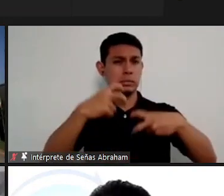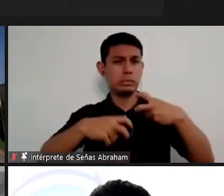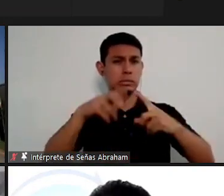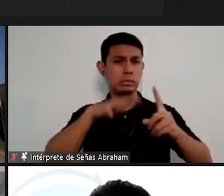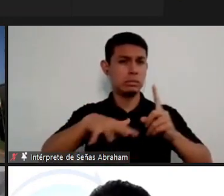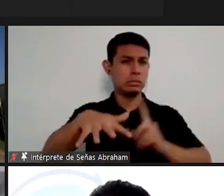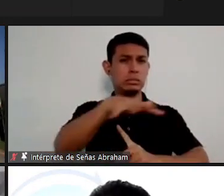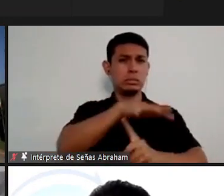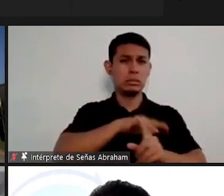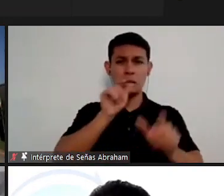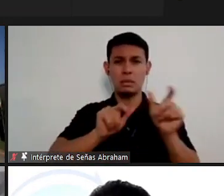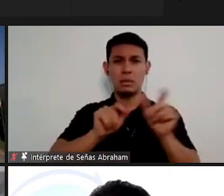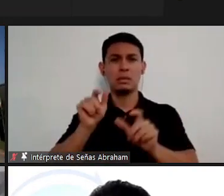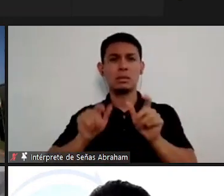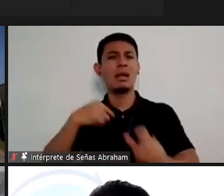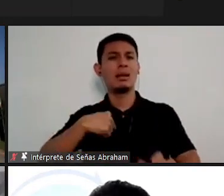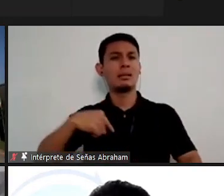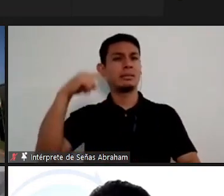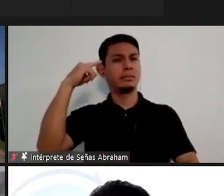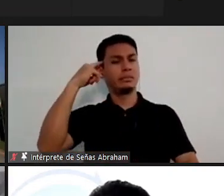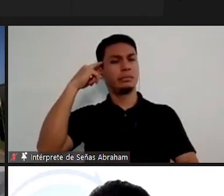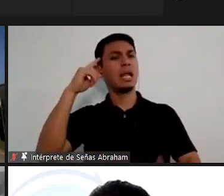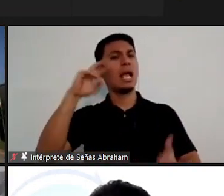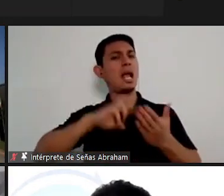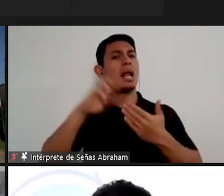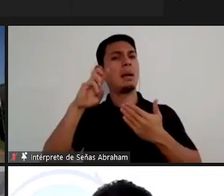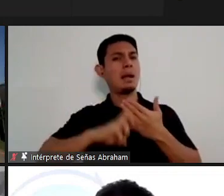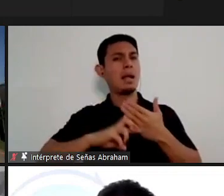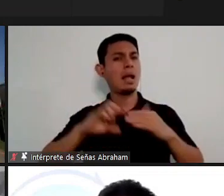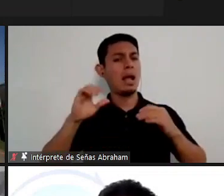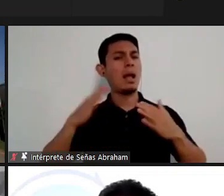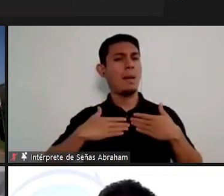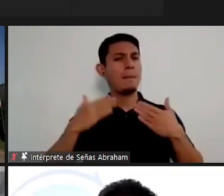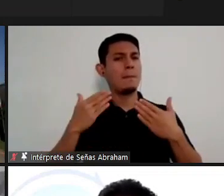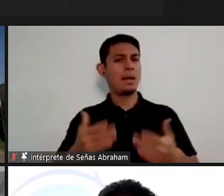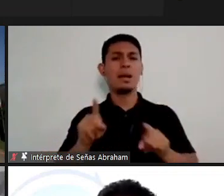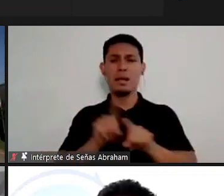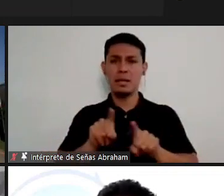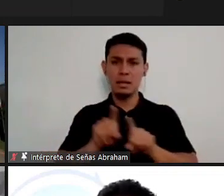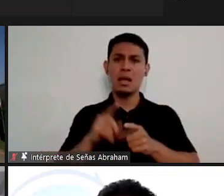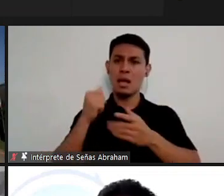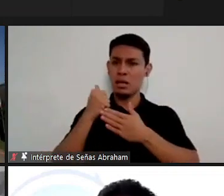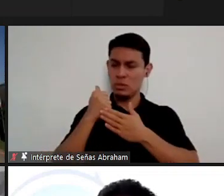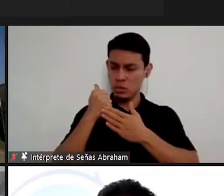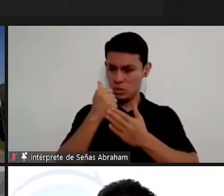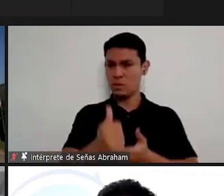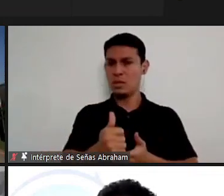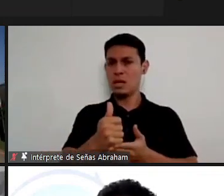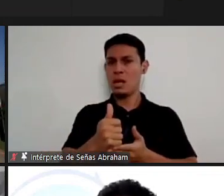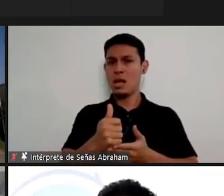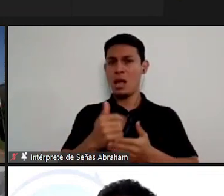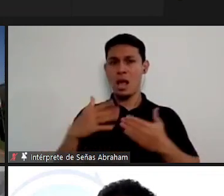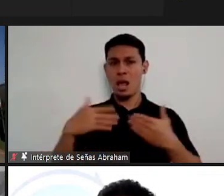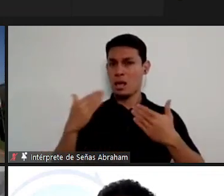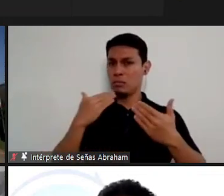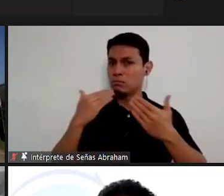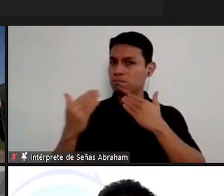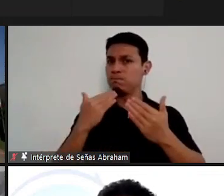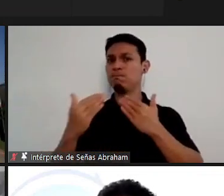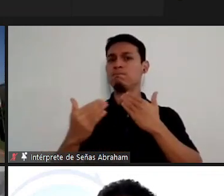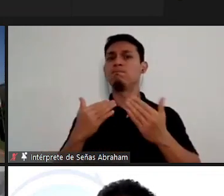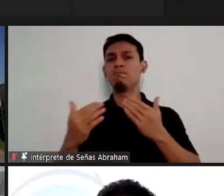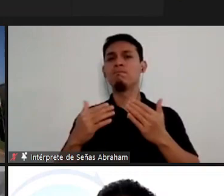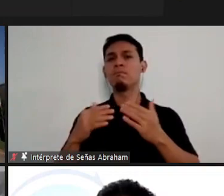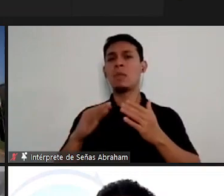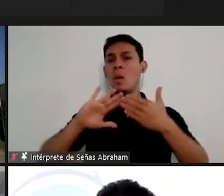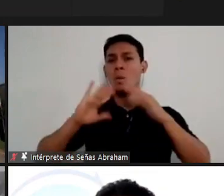that has a many social environmental conflicts i think that this plan might also help but to have a